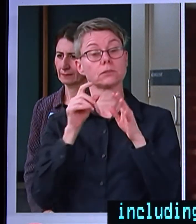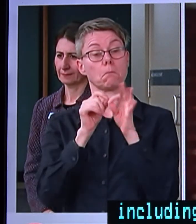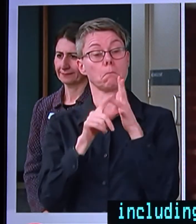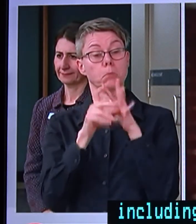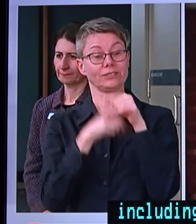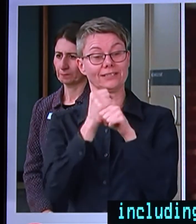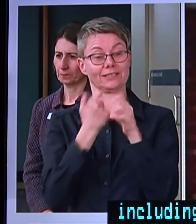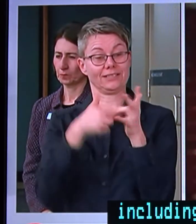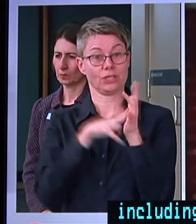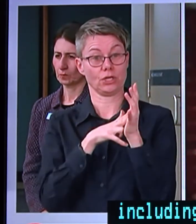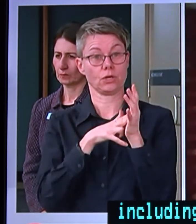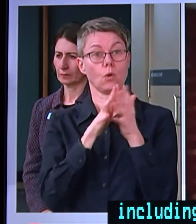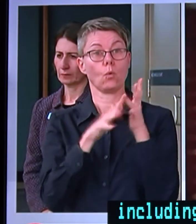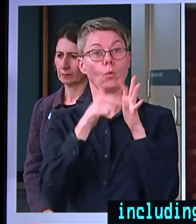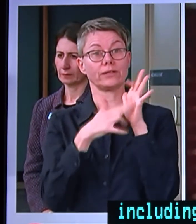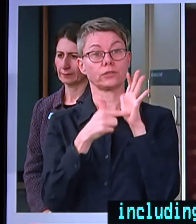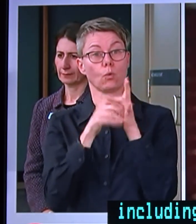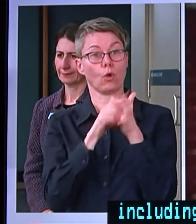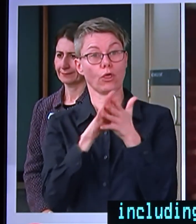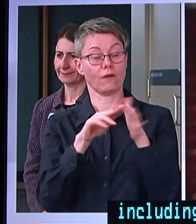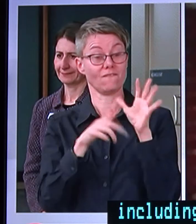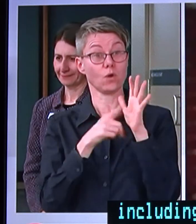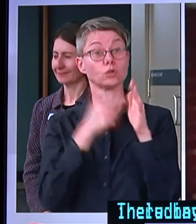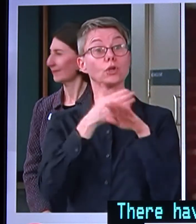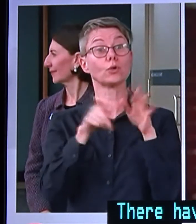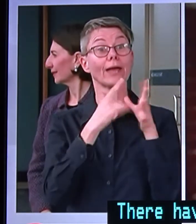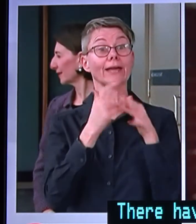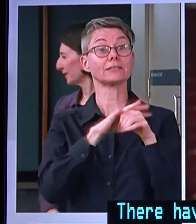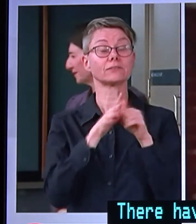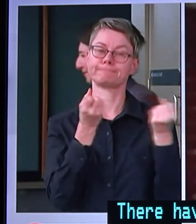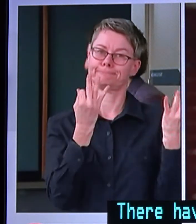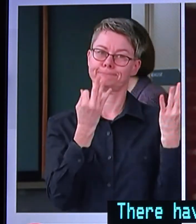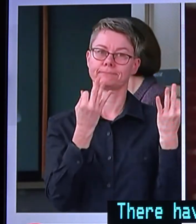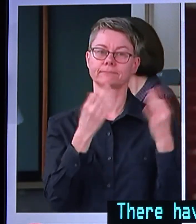Aged Care Facility in Wentworth Falls. Thank you.